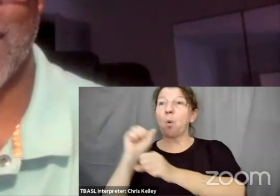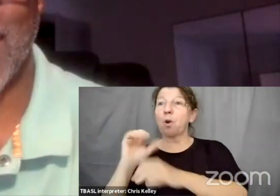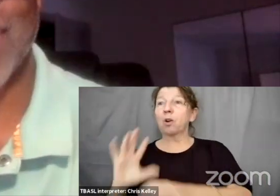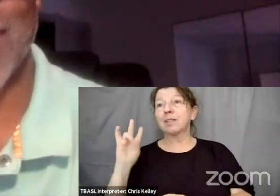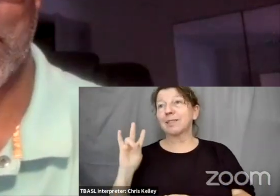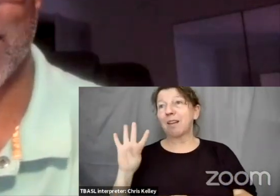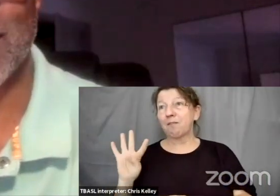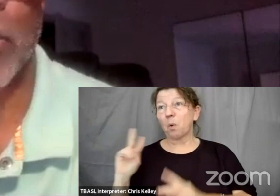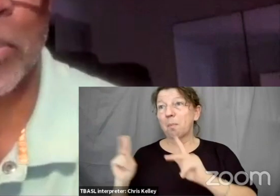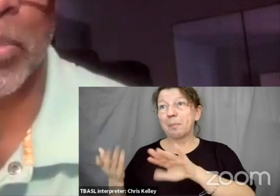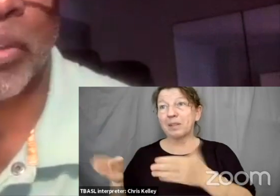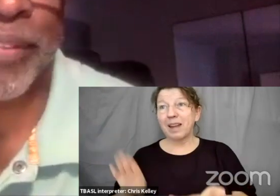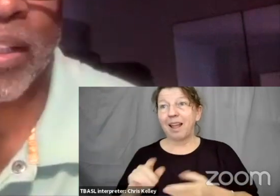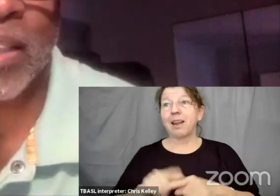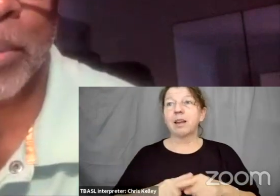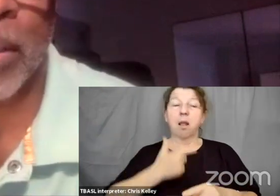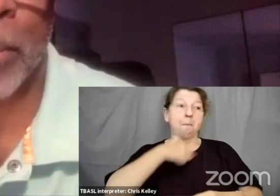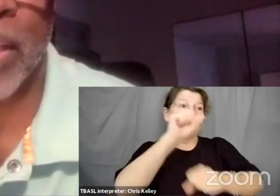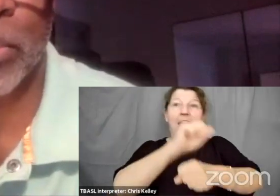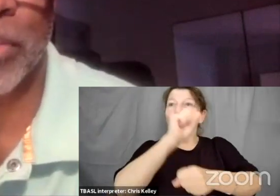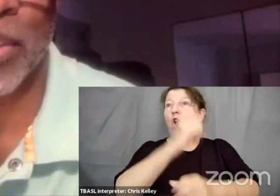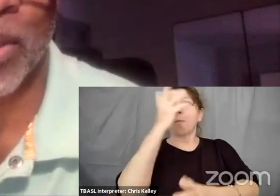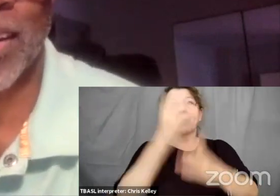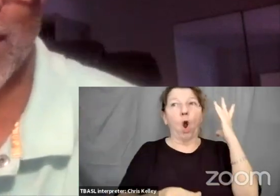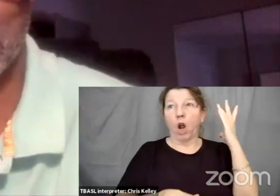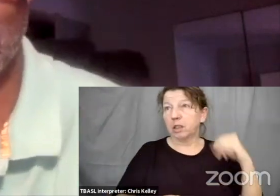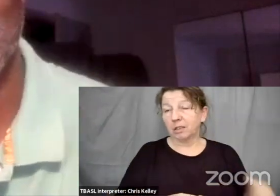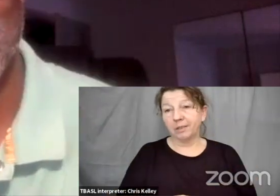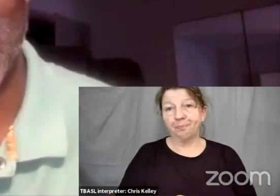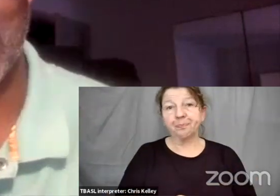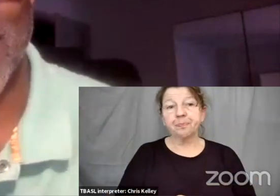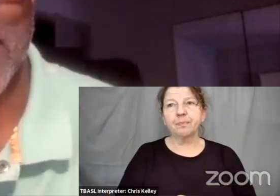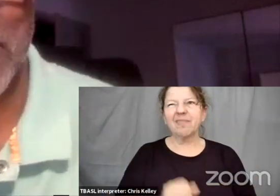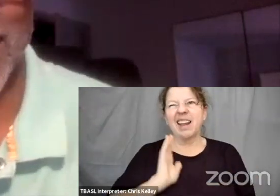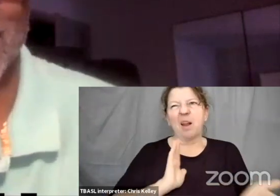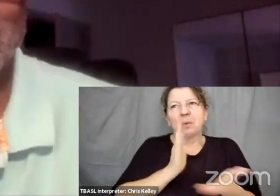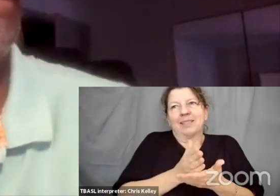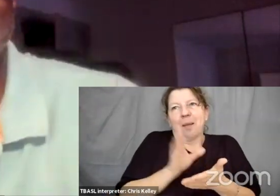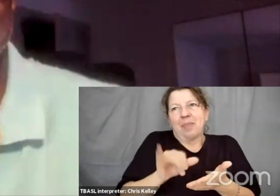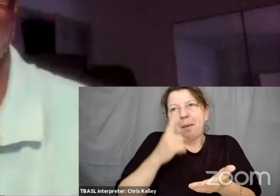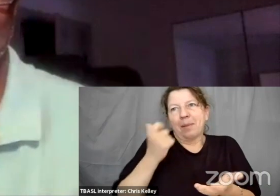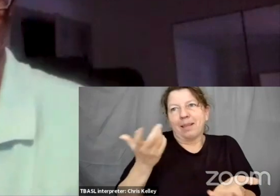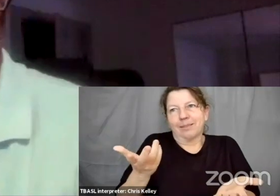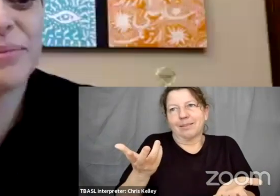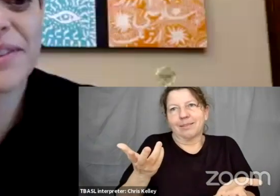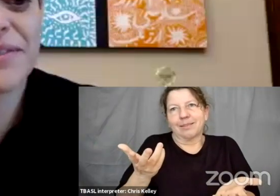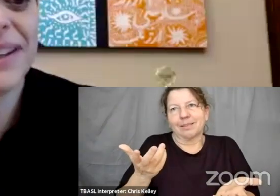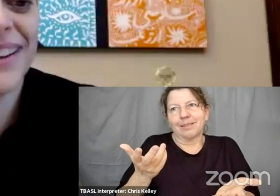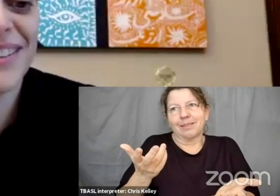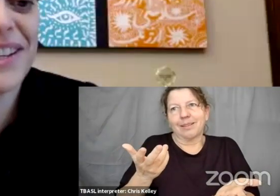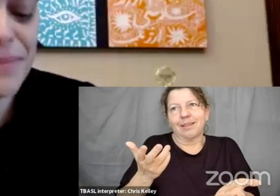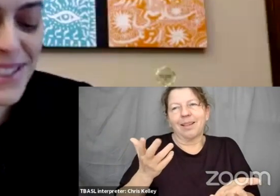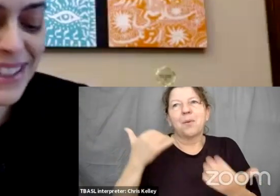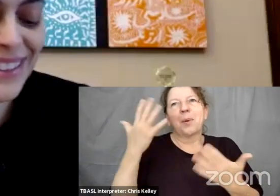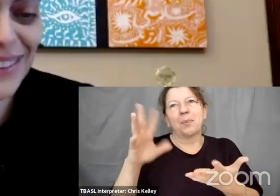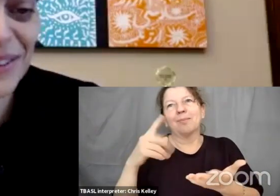I'll stop there. This is supposed to be brief. I guess I passed brief a little while ago, but I'm glad to be here. Thank you so much for being